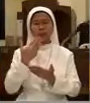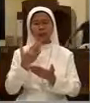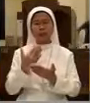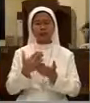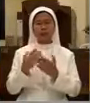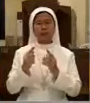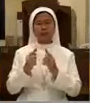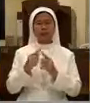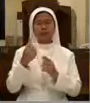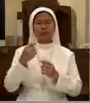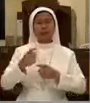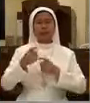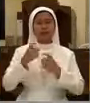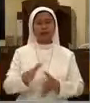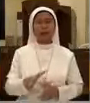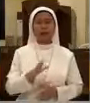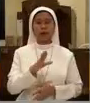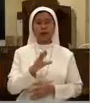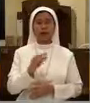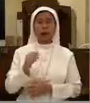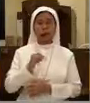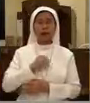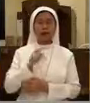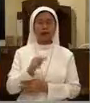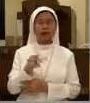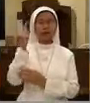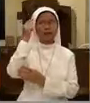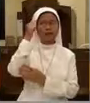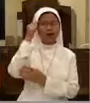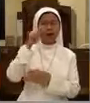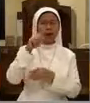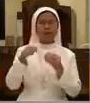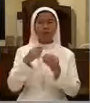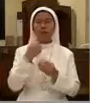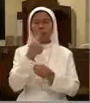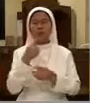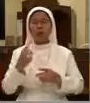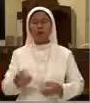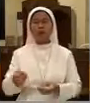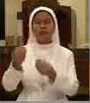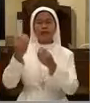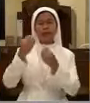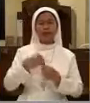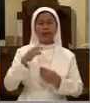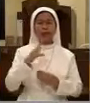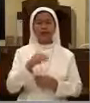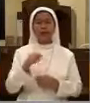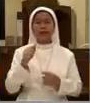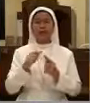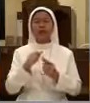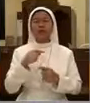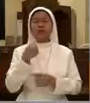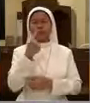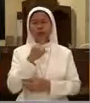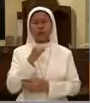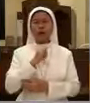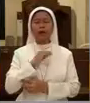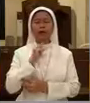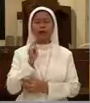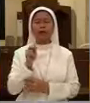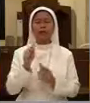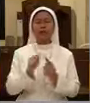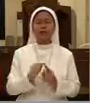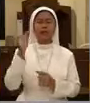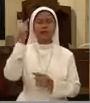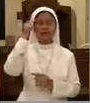recognize gift and giver, to whom will I be accountable? To no one. I